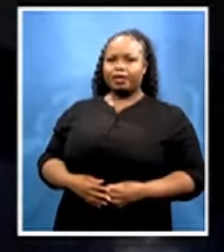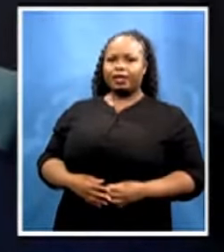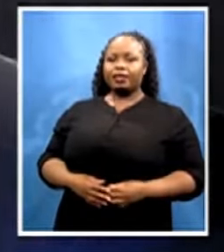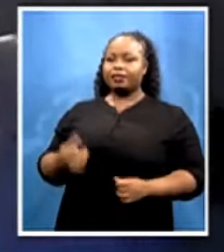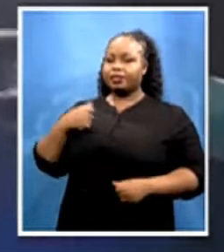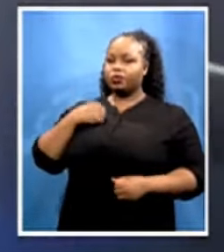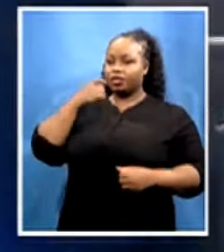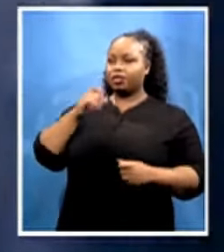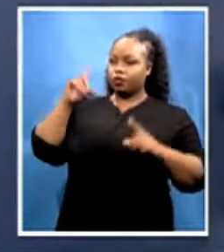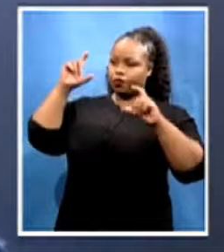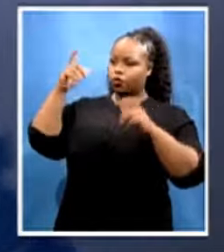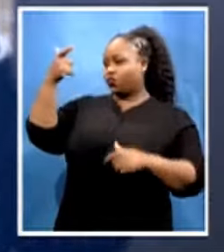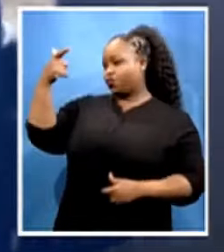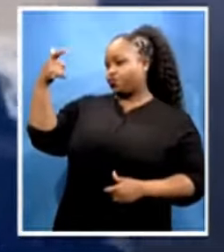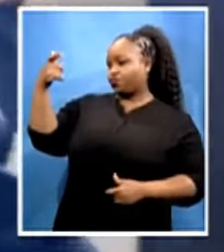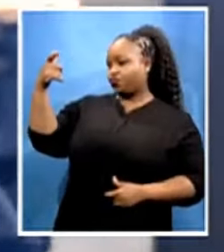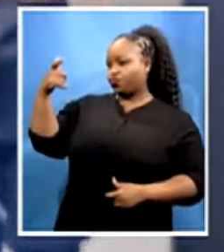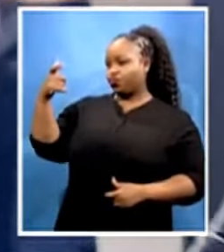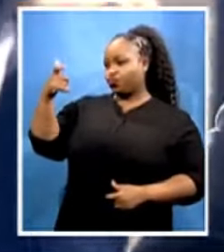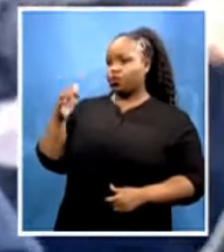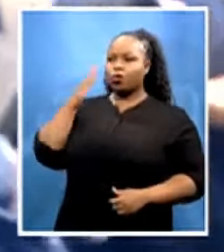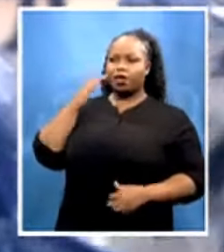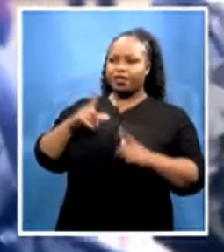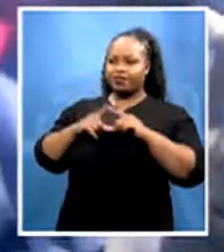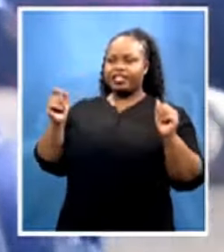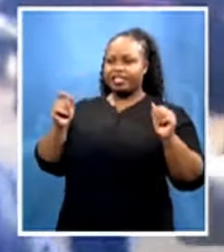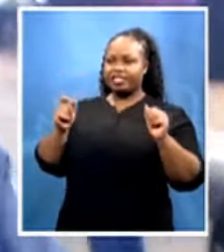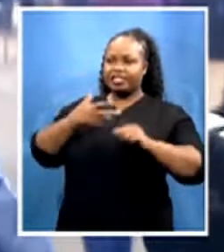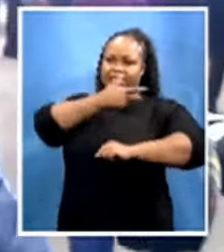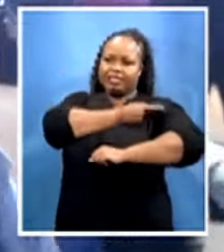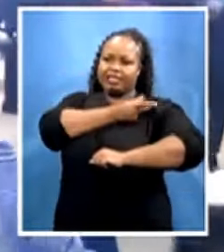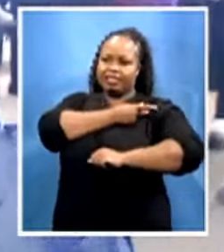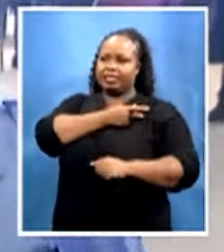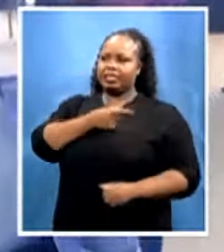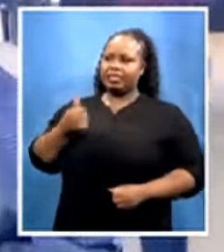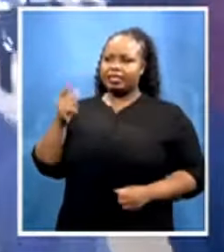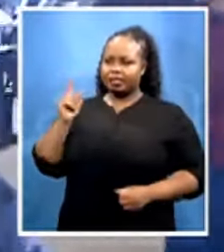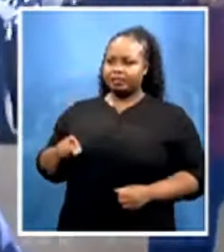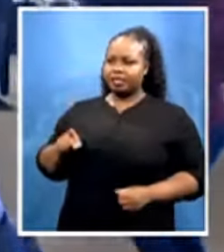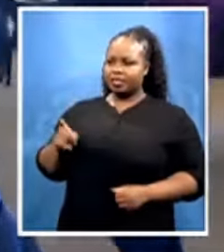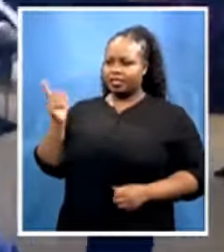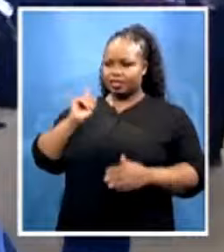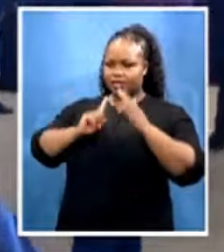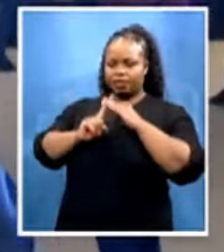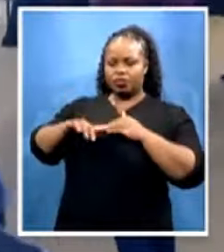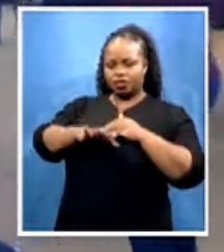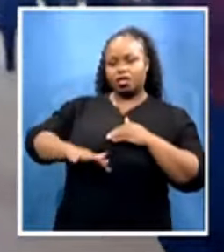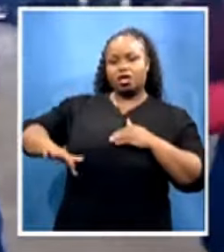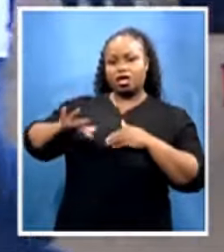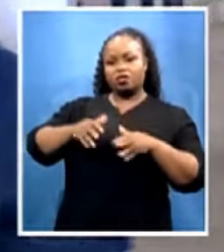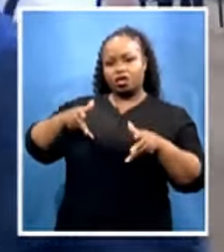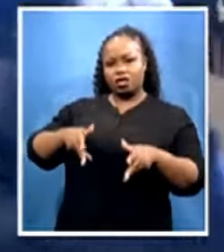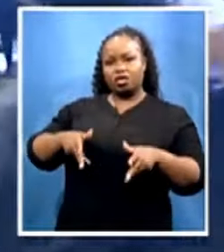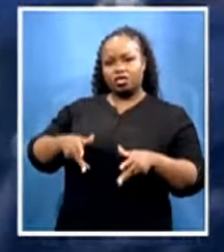they get vaccinated, they come to this particular area here. It's a selfie section, according to some of